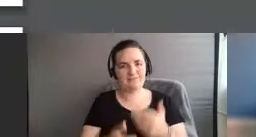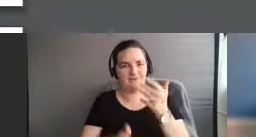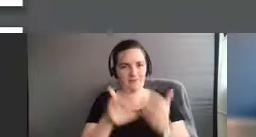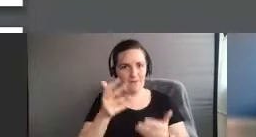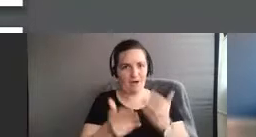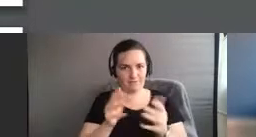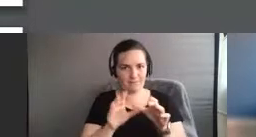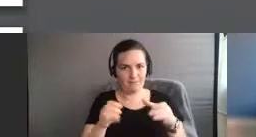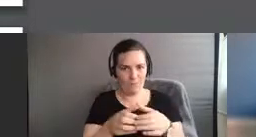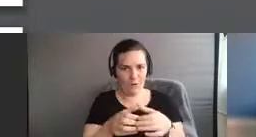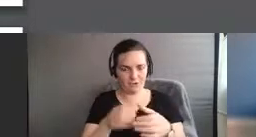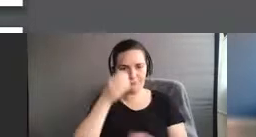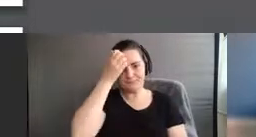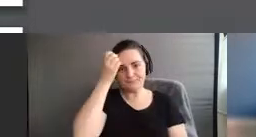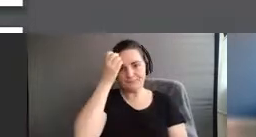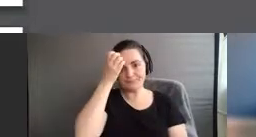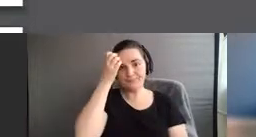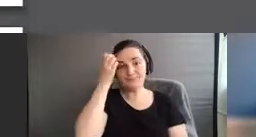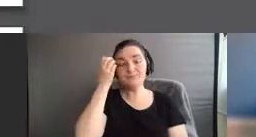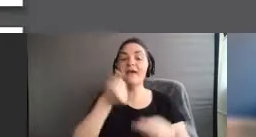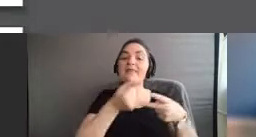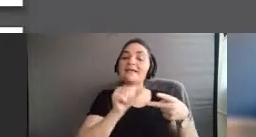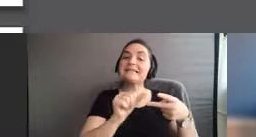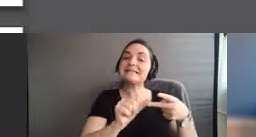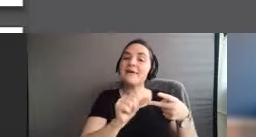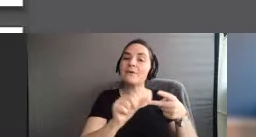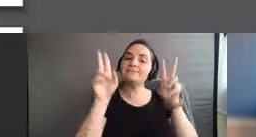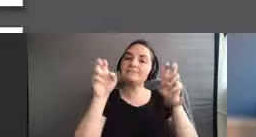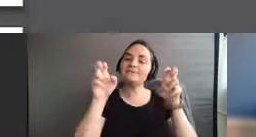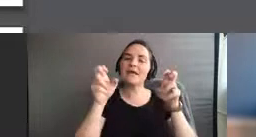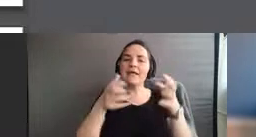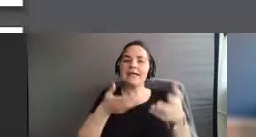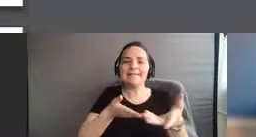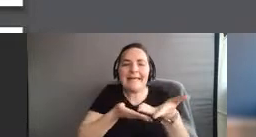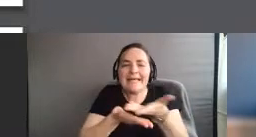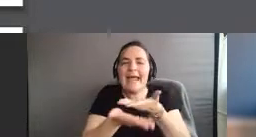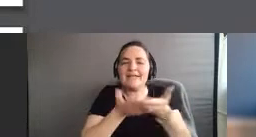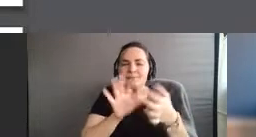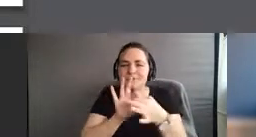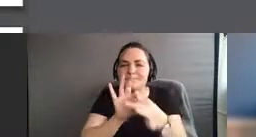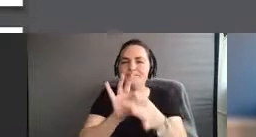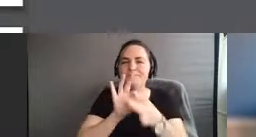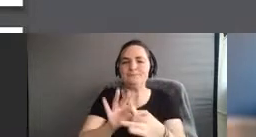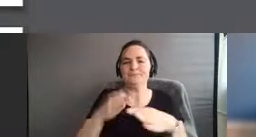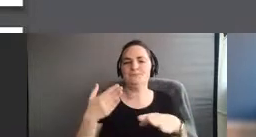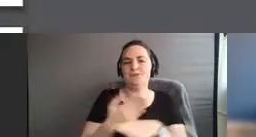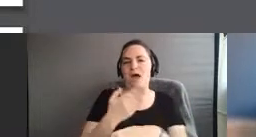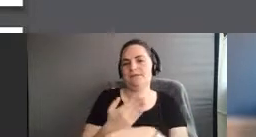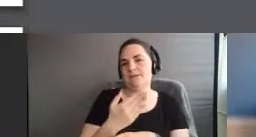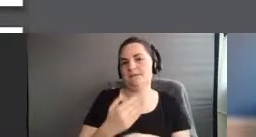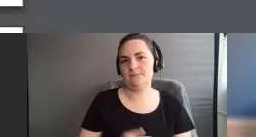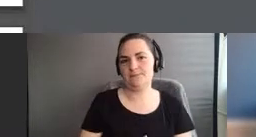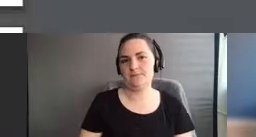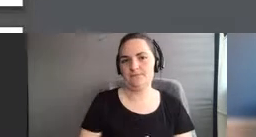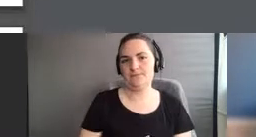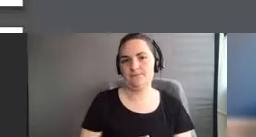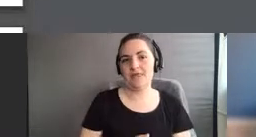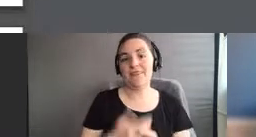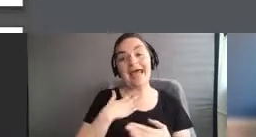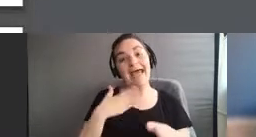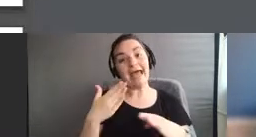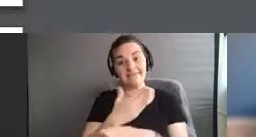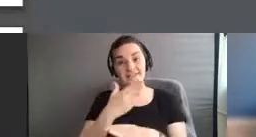And there's this other component here. It's the engagement tasks. This is going to be these are going to be activities which I